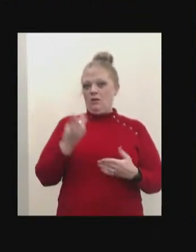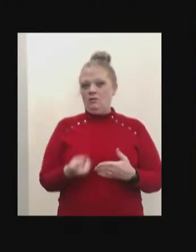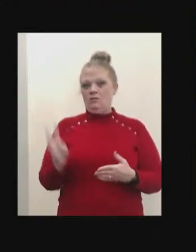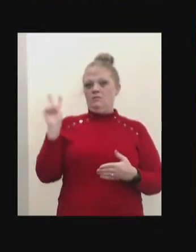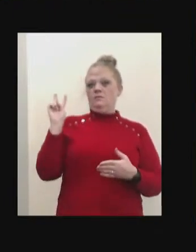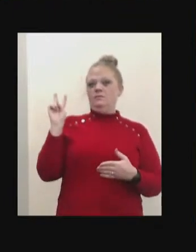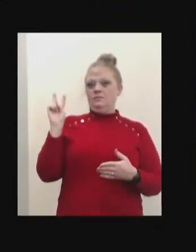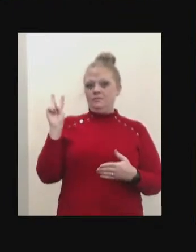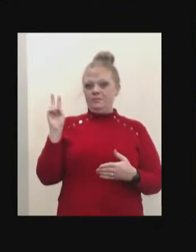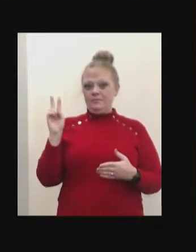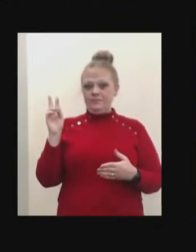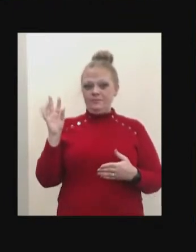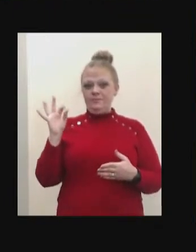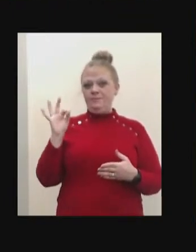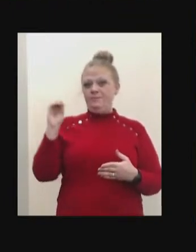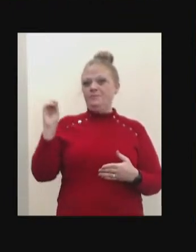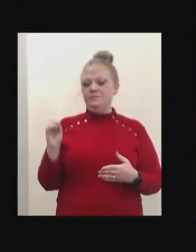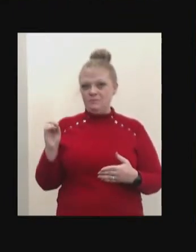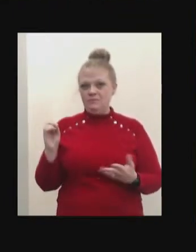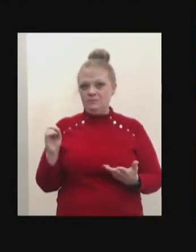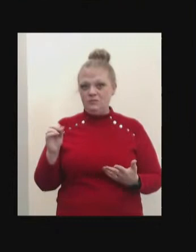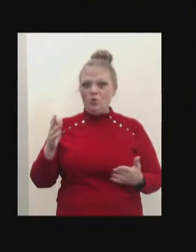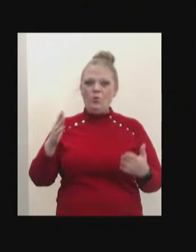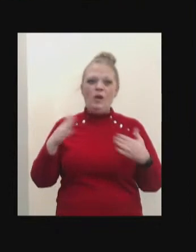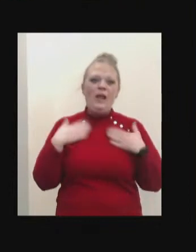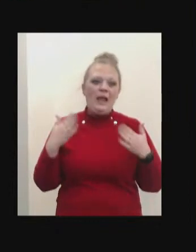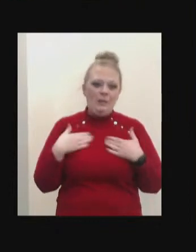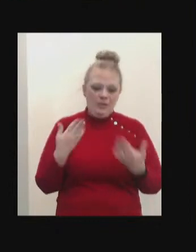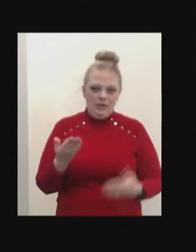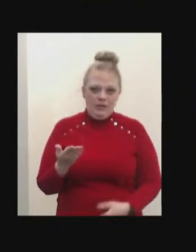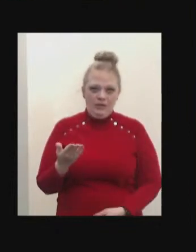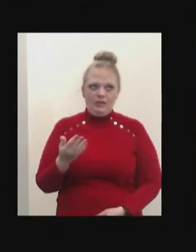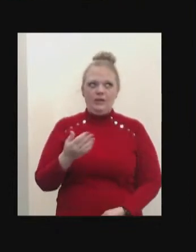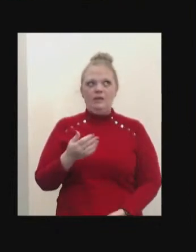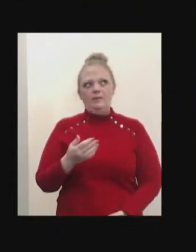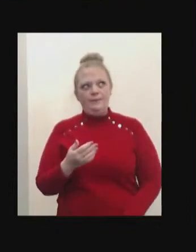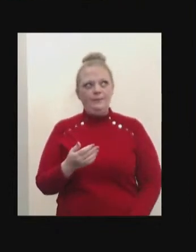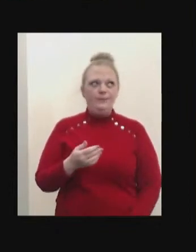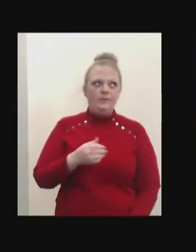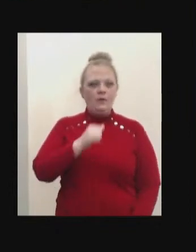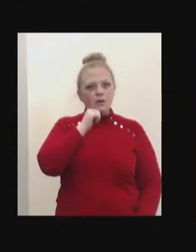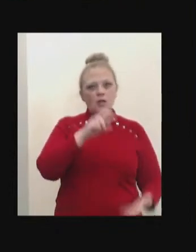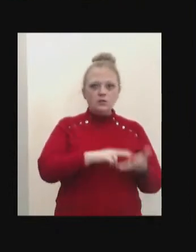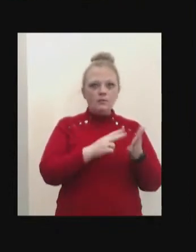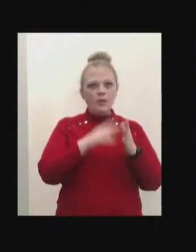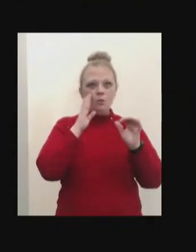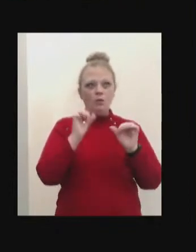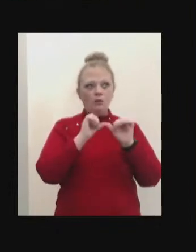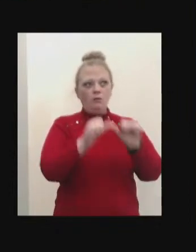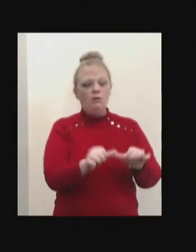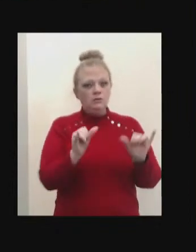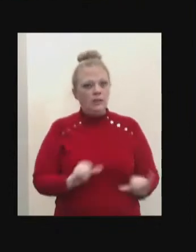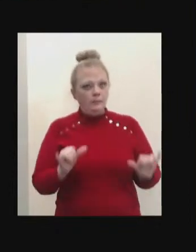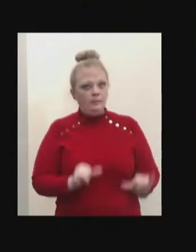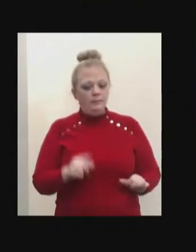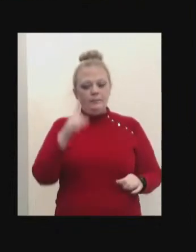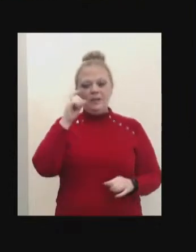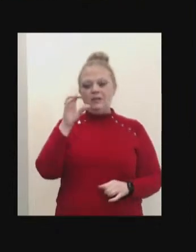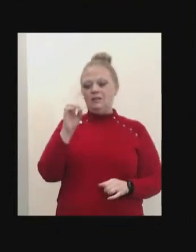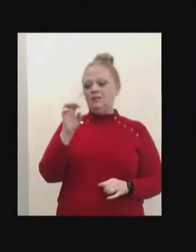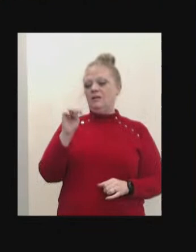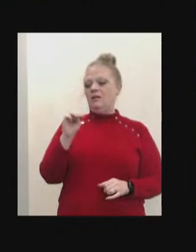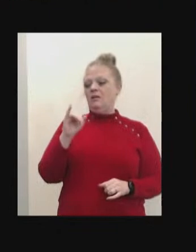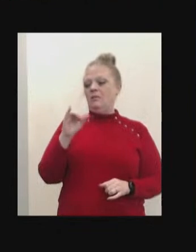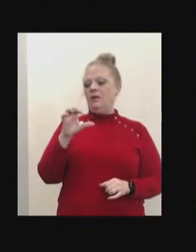We're happy to see this. We're not certain it's necessarily going to last with Omicron, because Omicron appears to